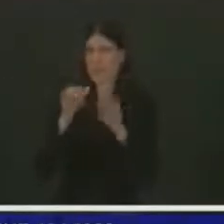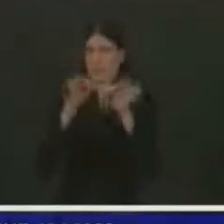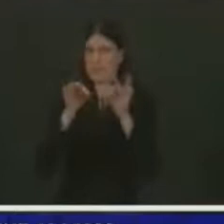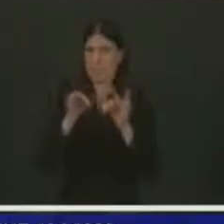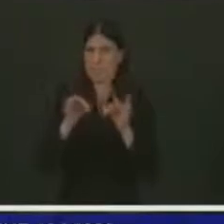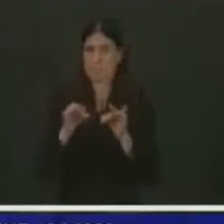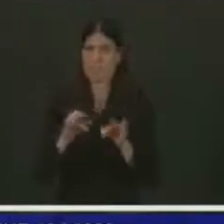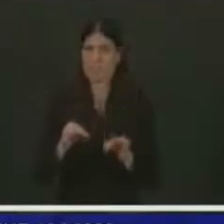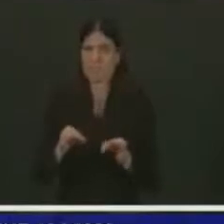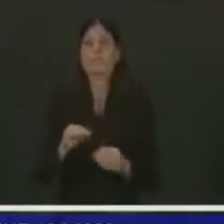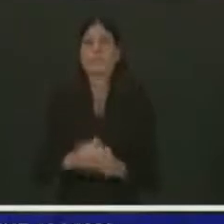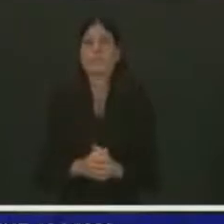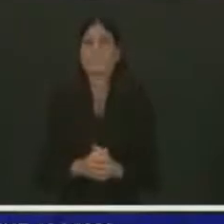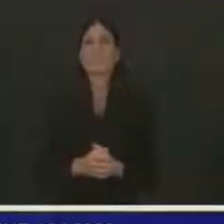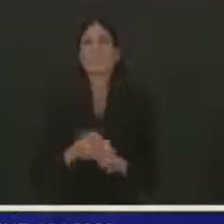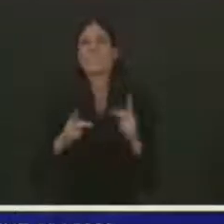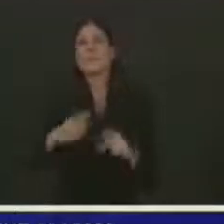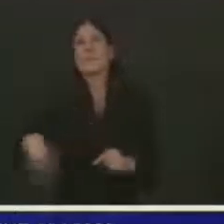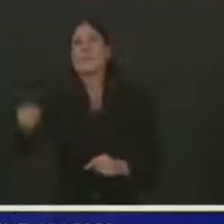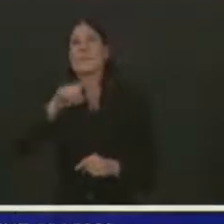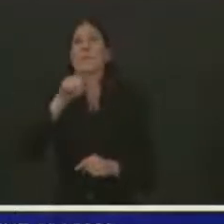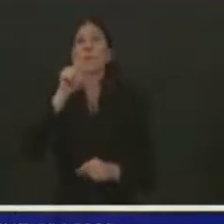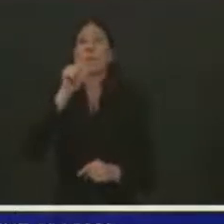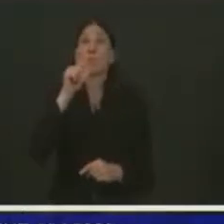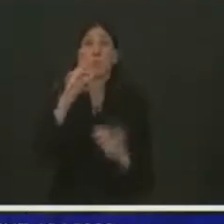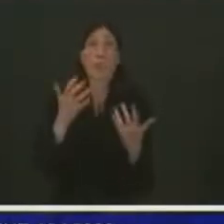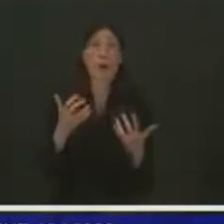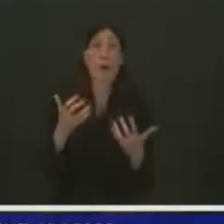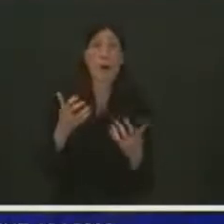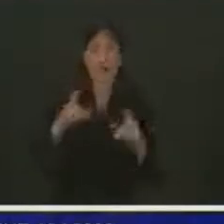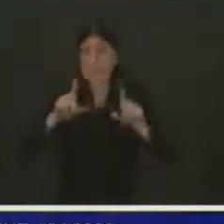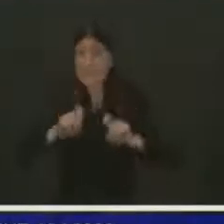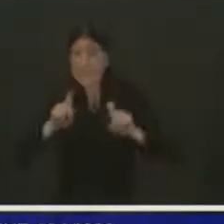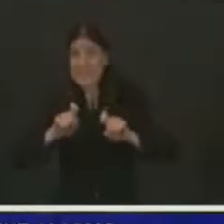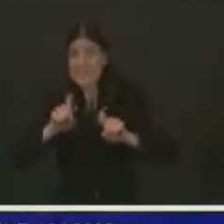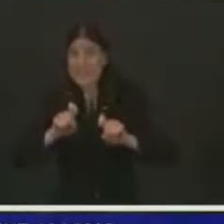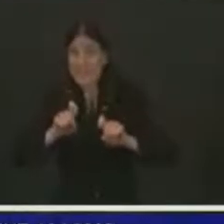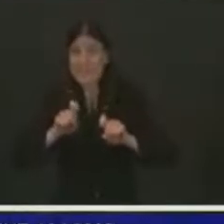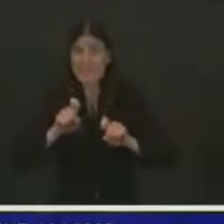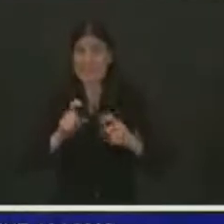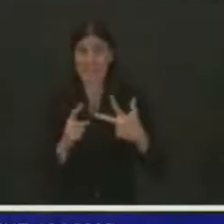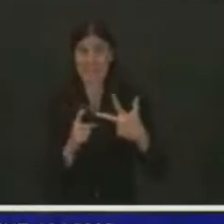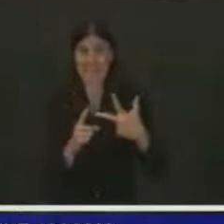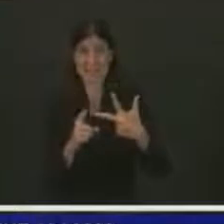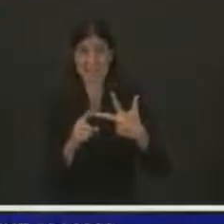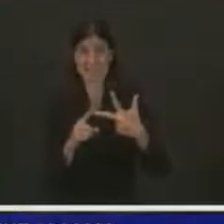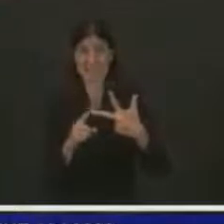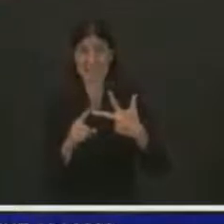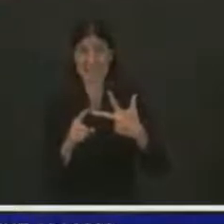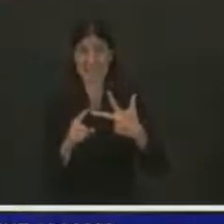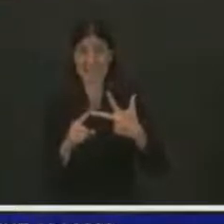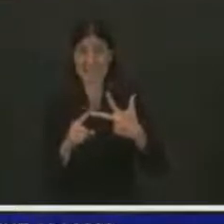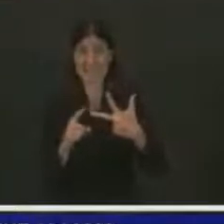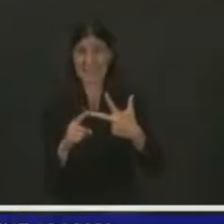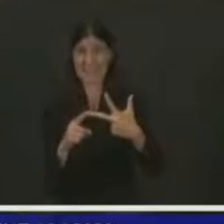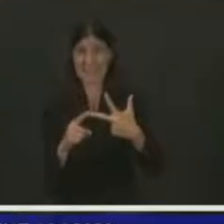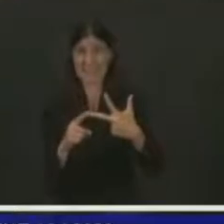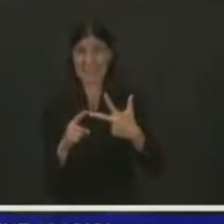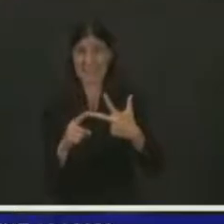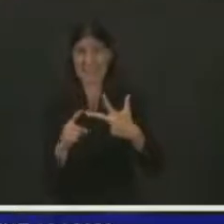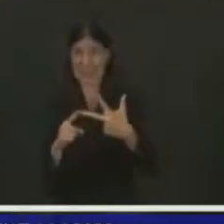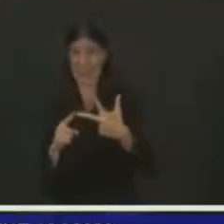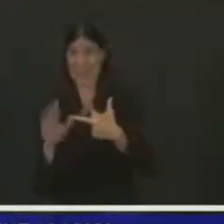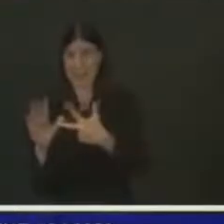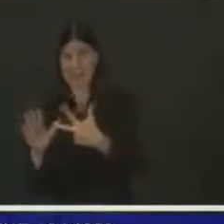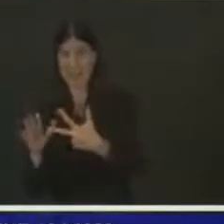PCR test and a negative serology test, what does that mean, or vice versa. So we are continuing to keep it a